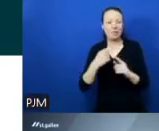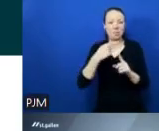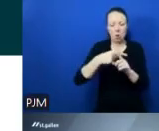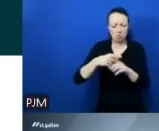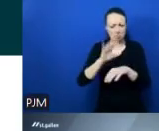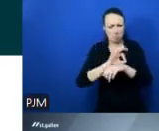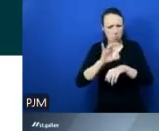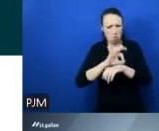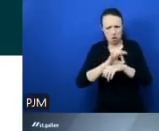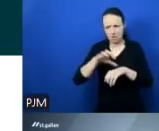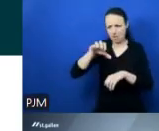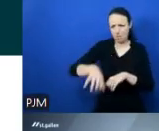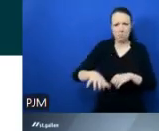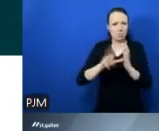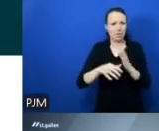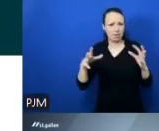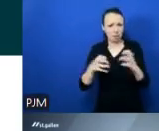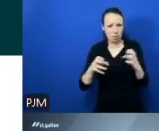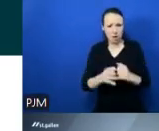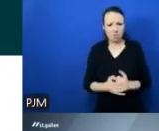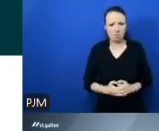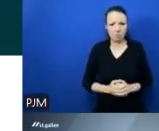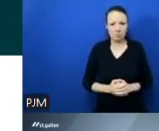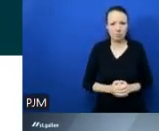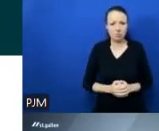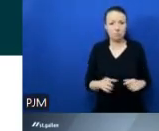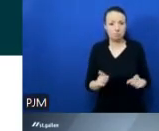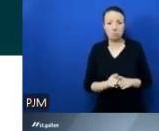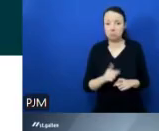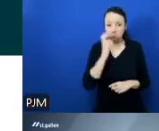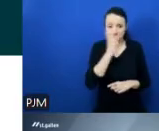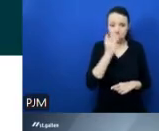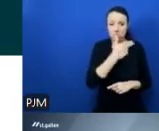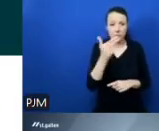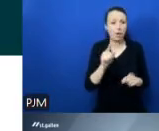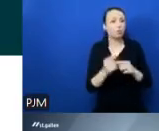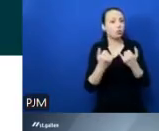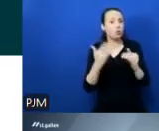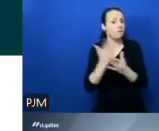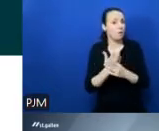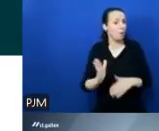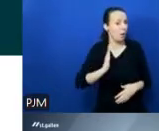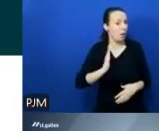projects related to the sponge city concept. Some